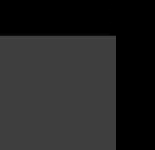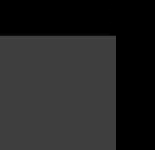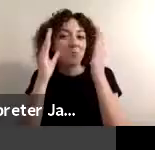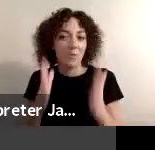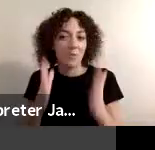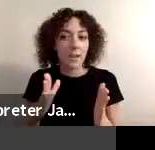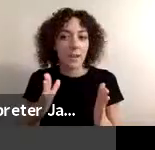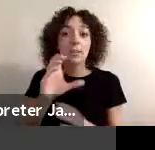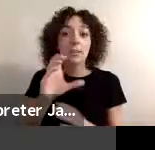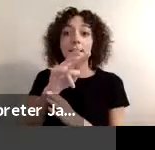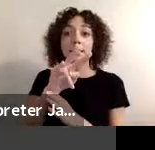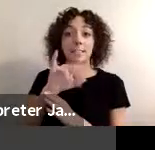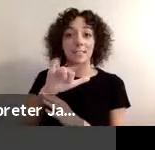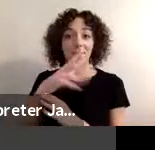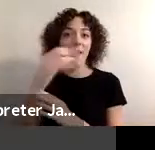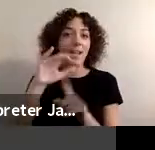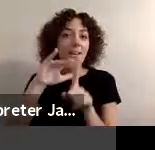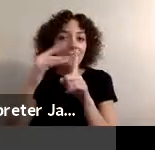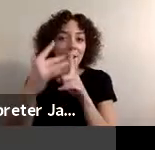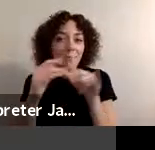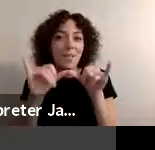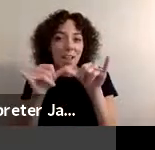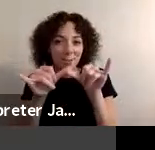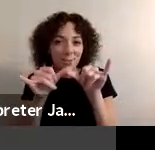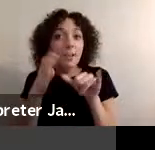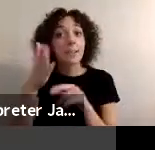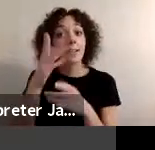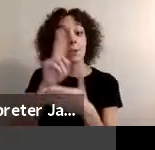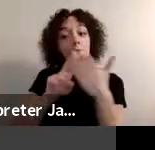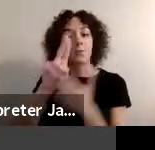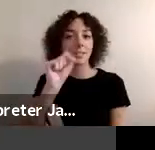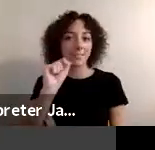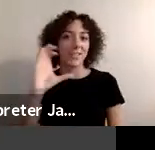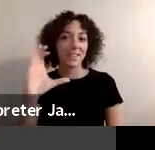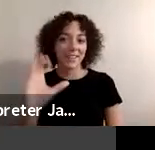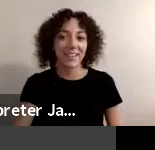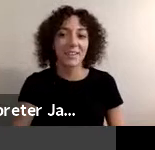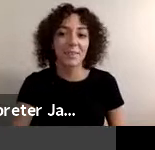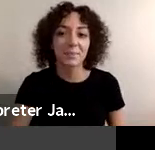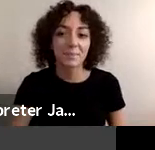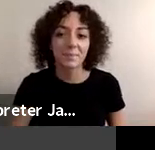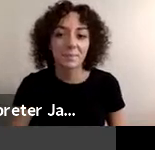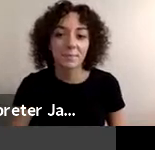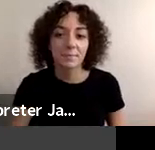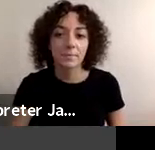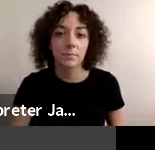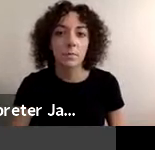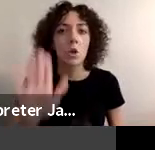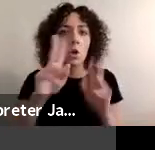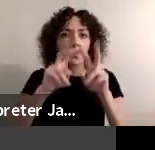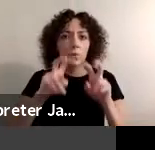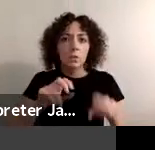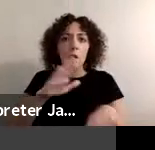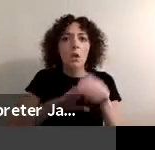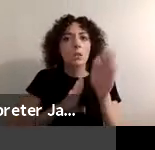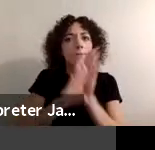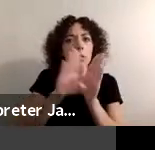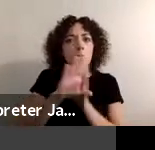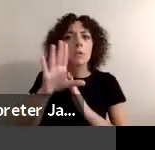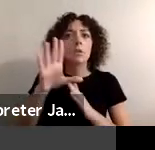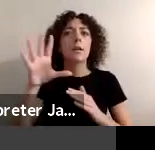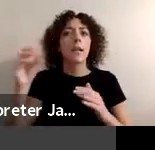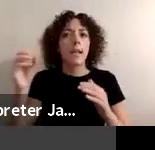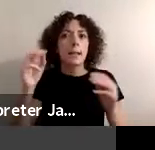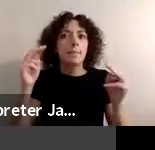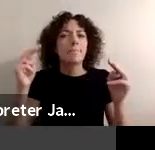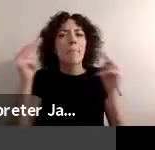and environmental engineering at the University of South Carolina. Her research interests are on the development and application of mathematical models